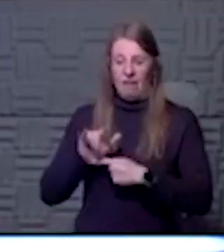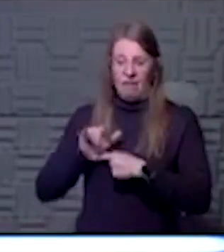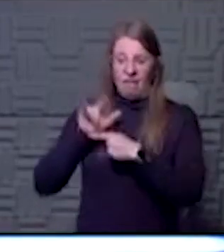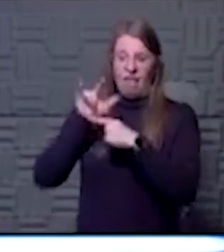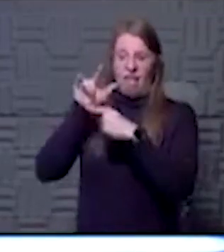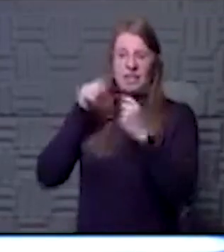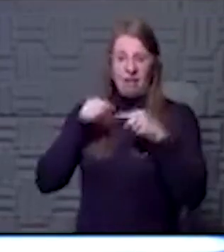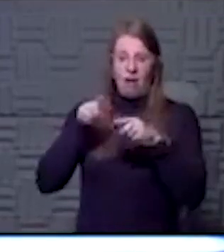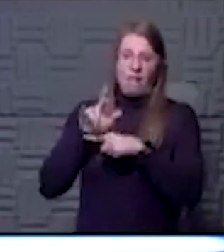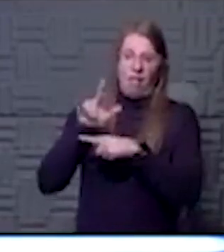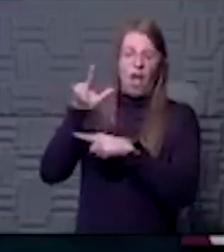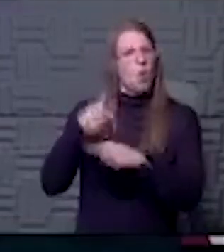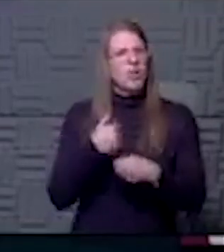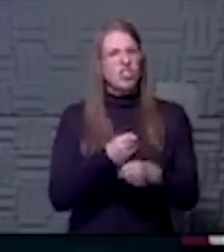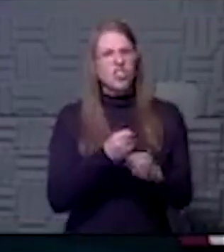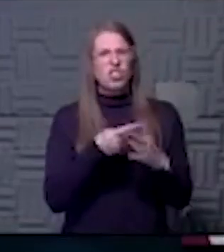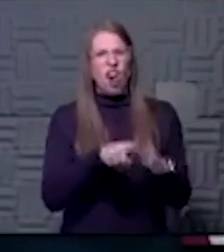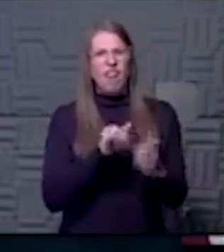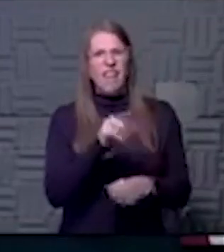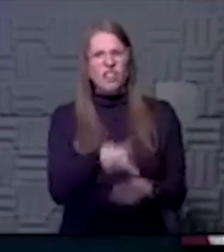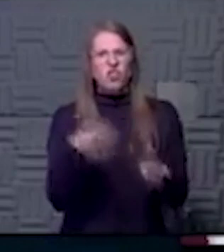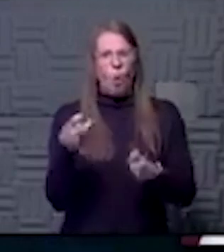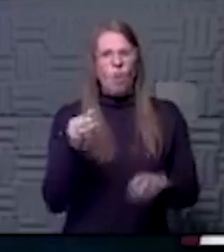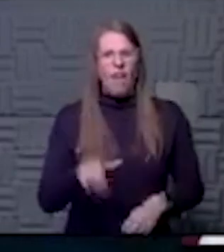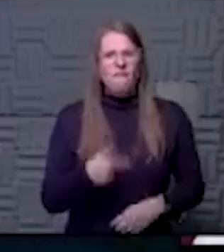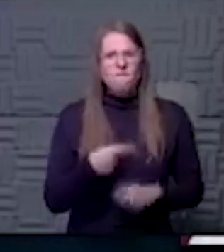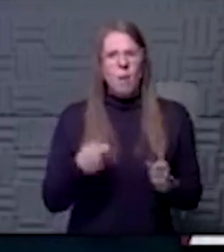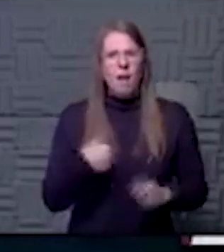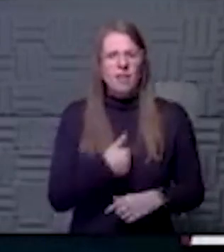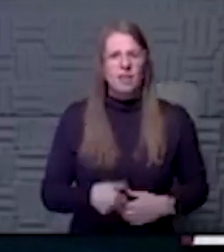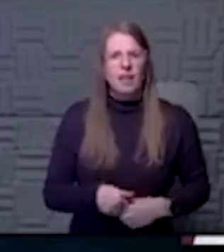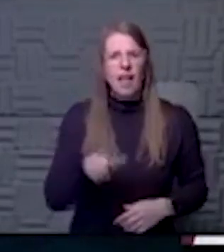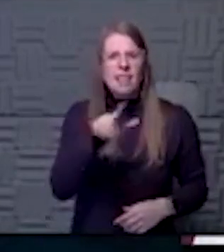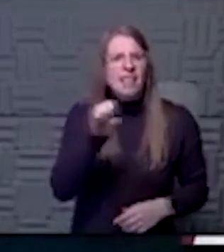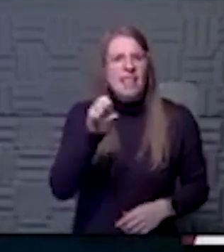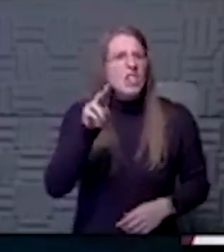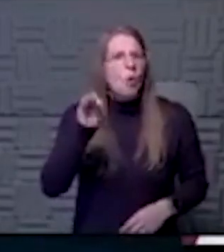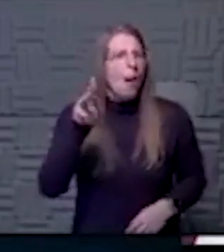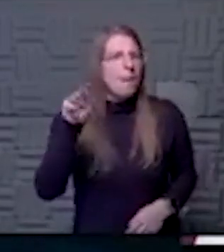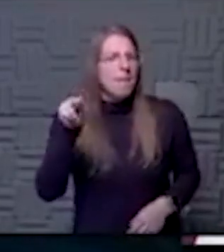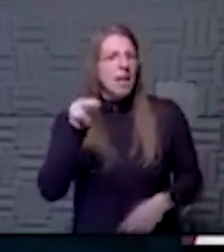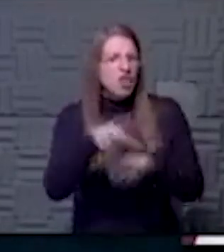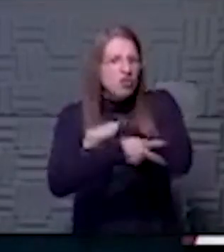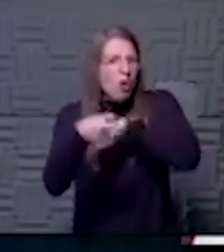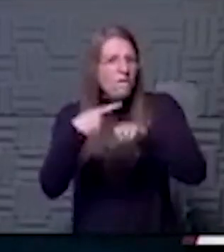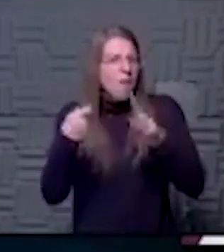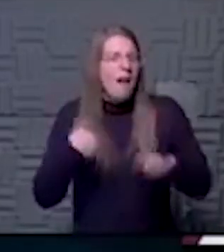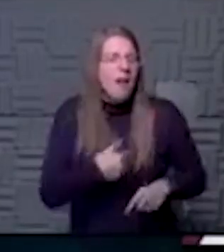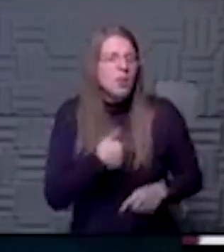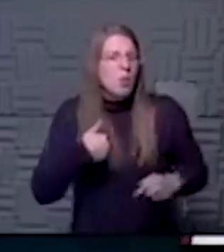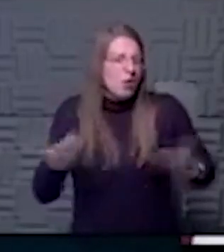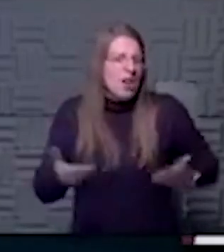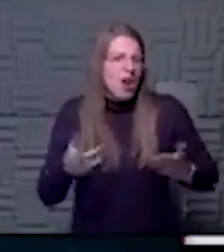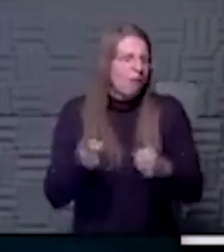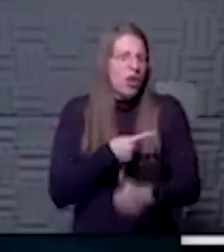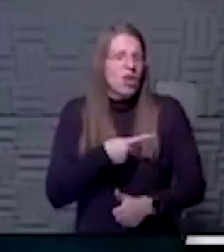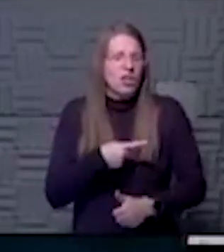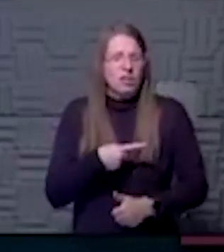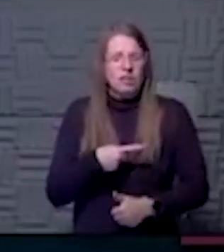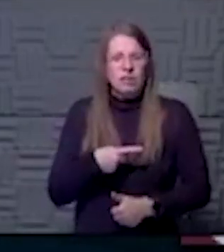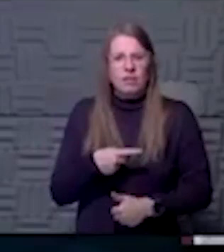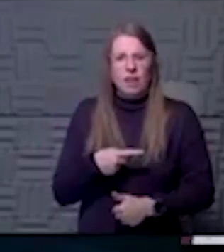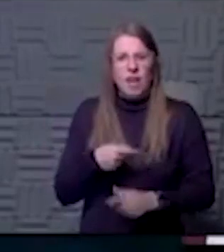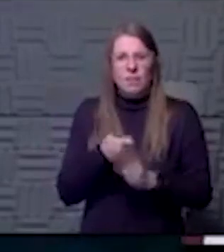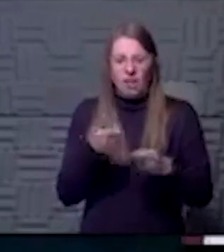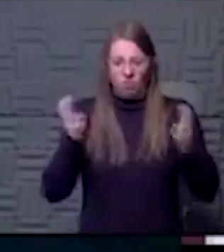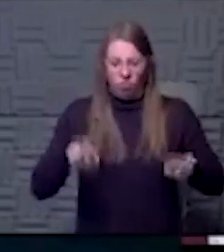that from us. We started that, actually, Jessica Calderich. And Lee Norman stole it from us. We were here first when we used that. He was